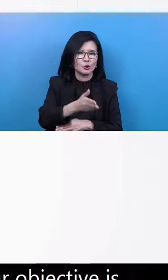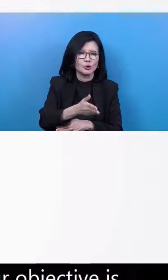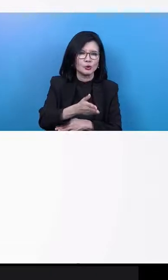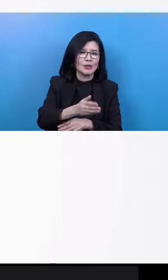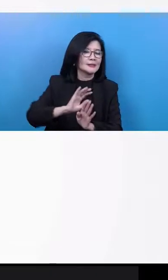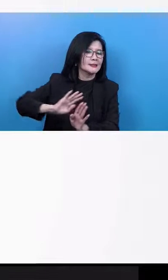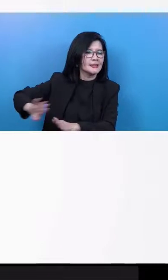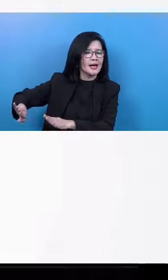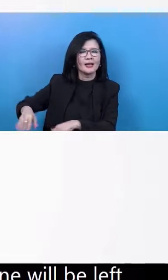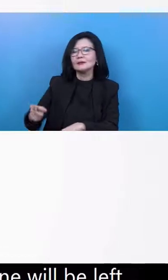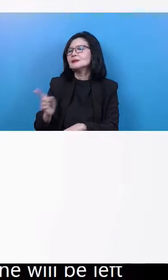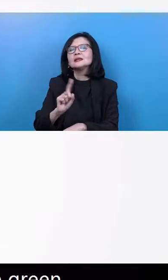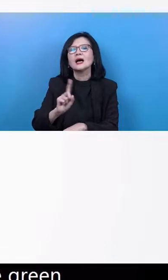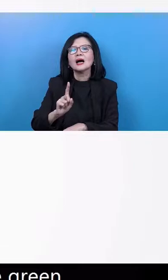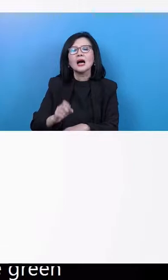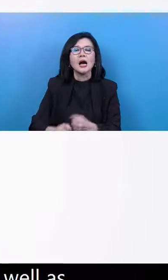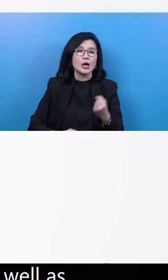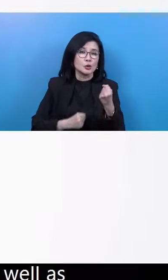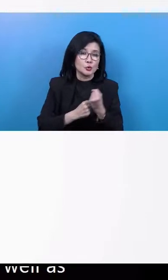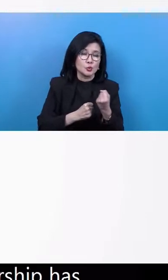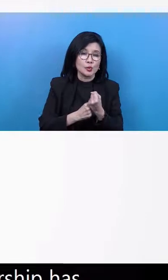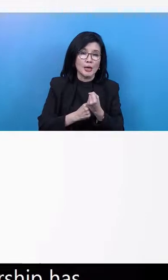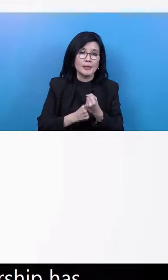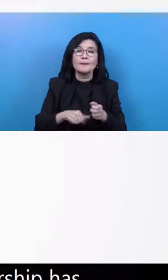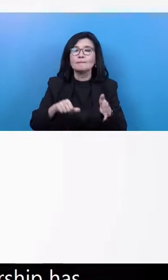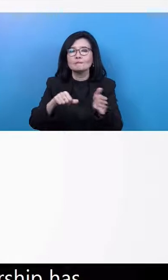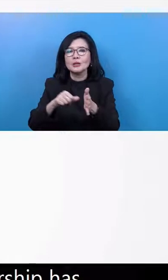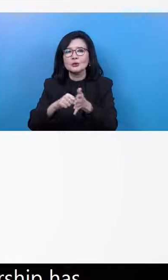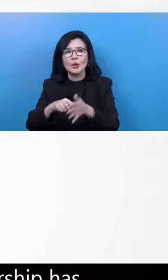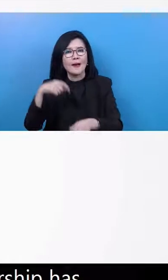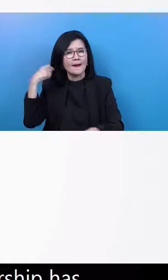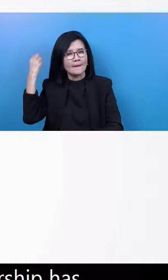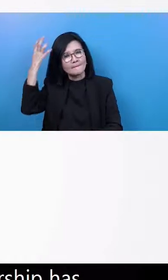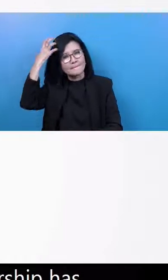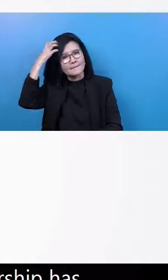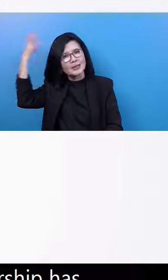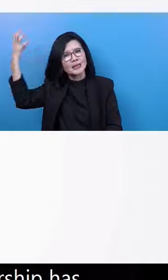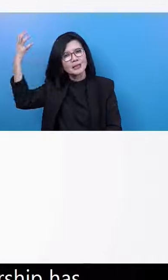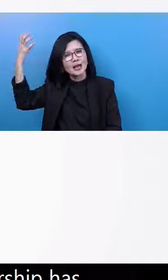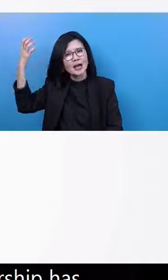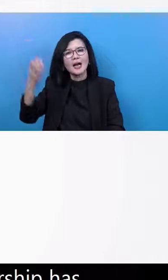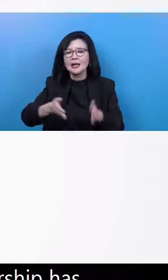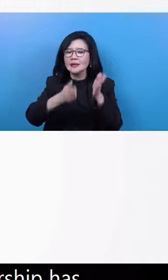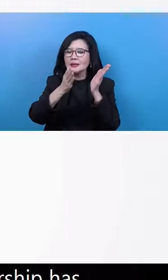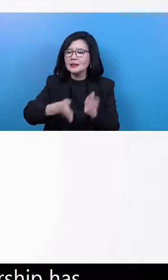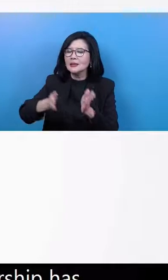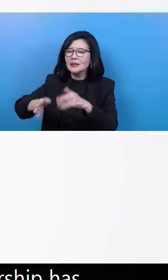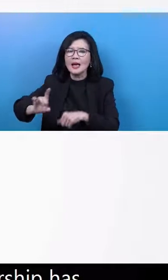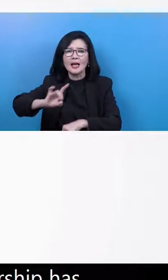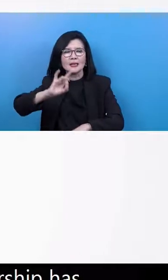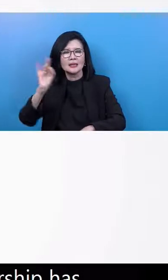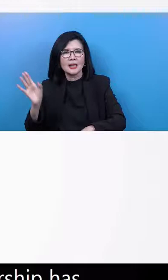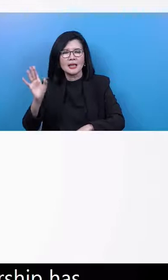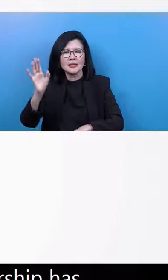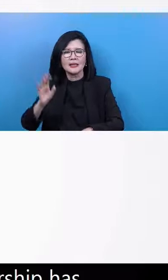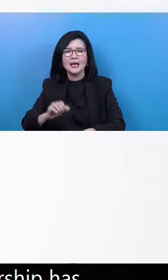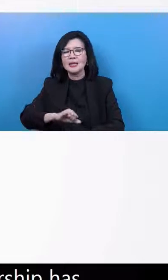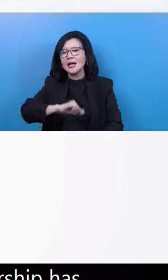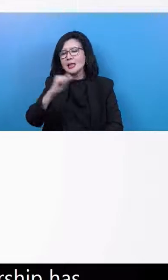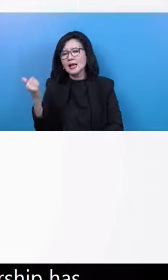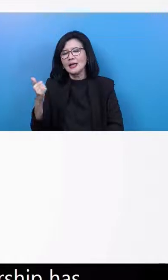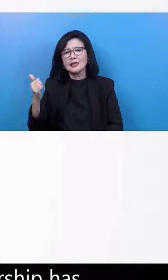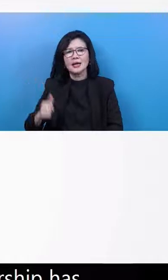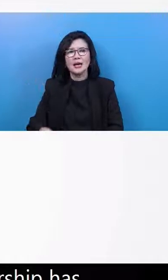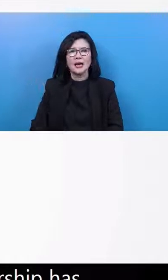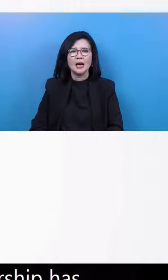and governance mechanisms, as well as further stakeholder engagement and partnership has been meaningful and continue to be